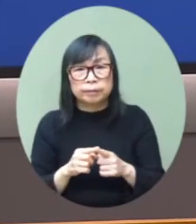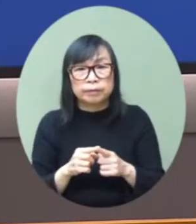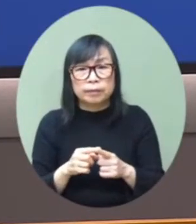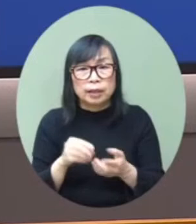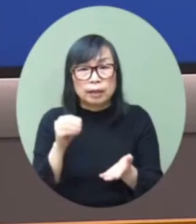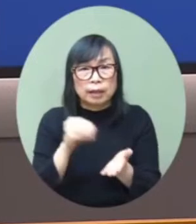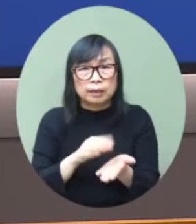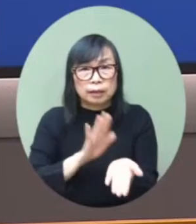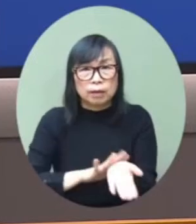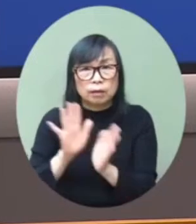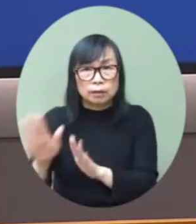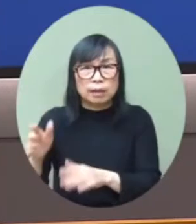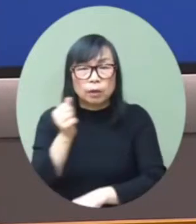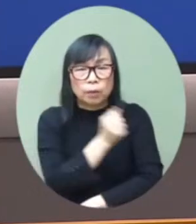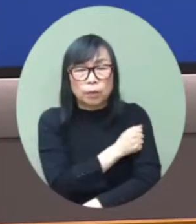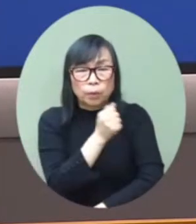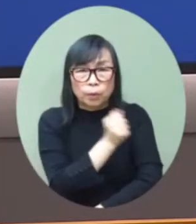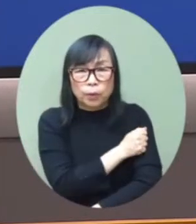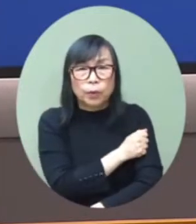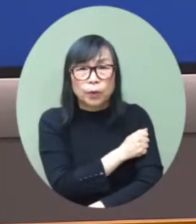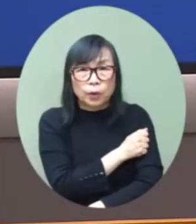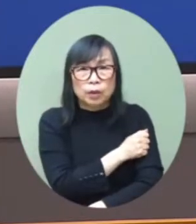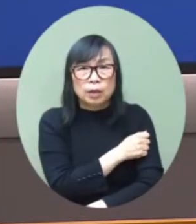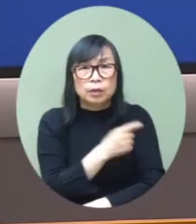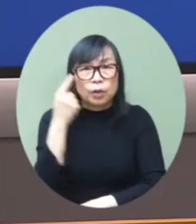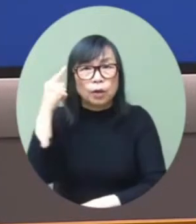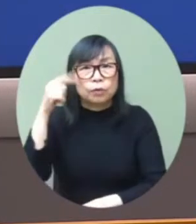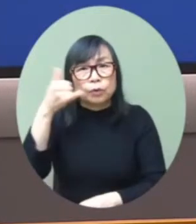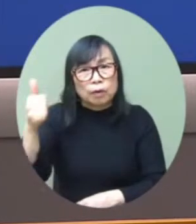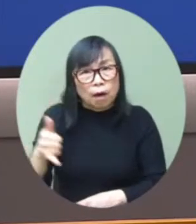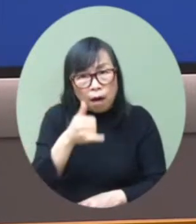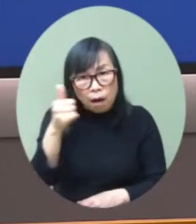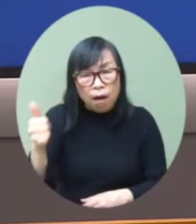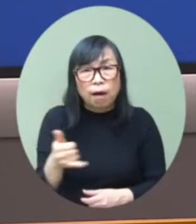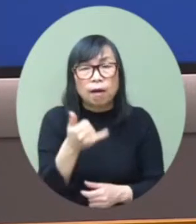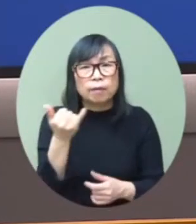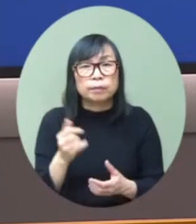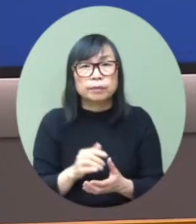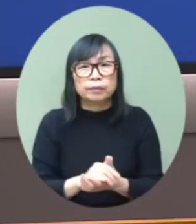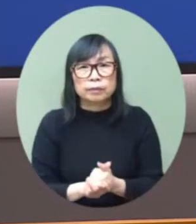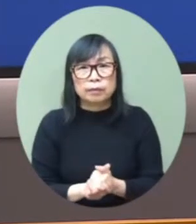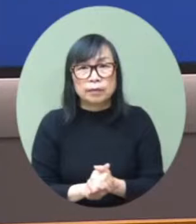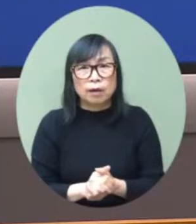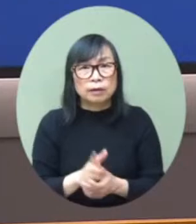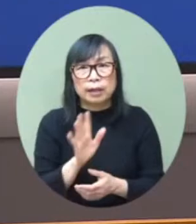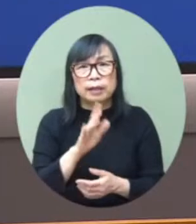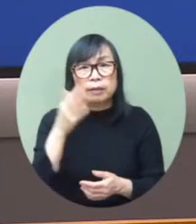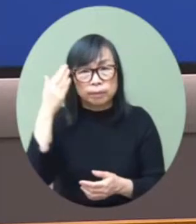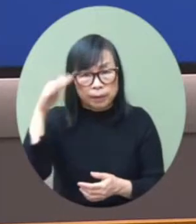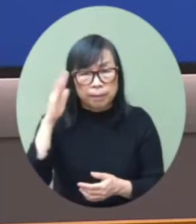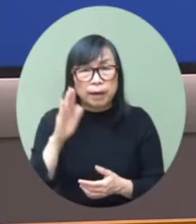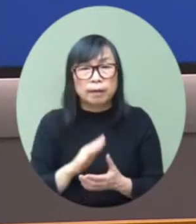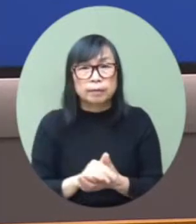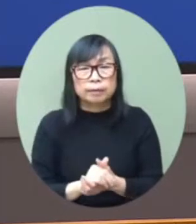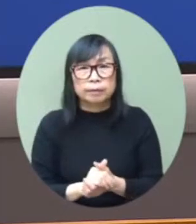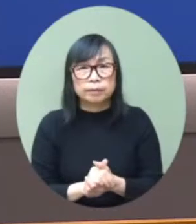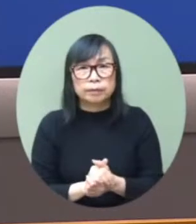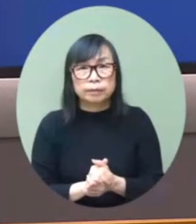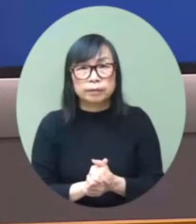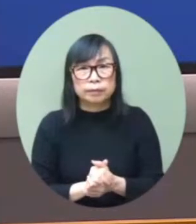as the Easter holidays. I understand that the public suffer